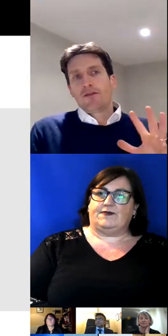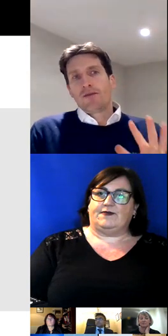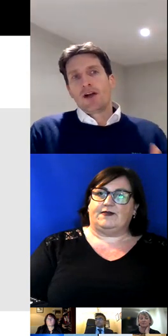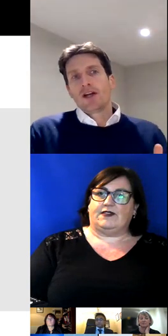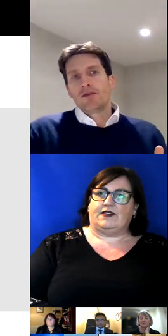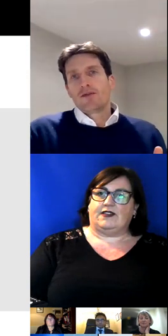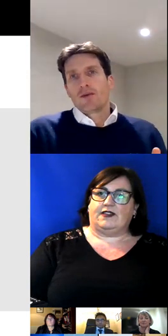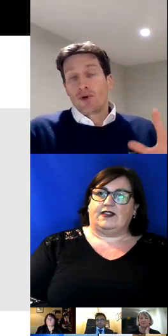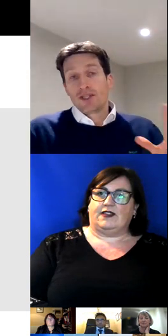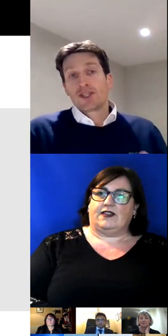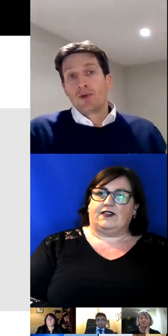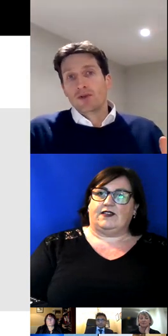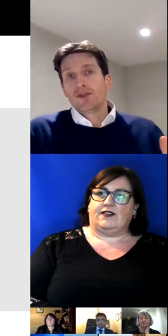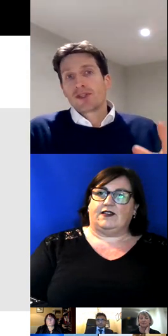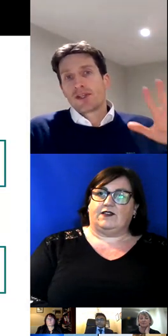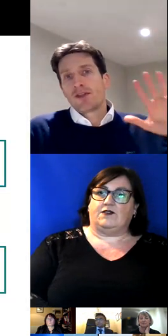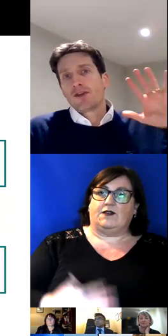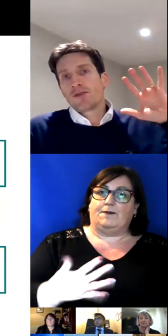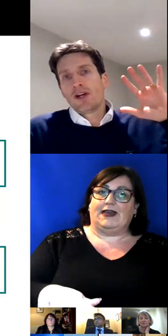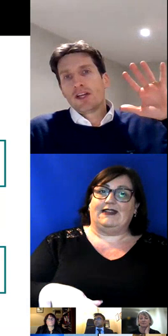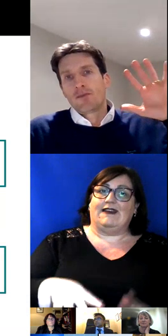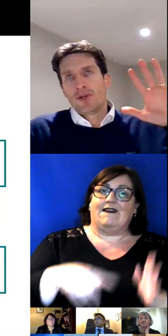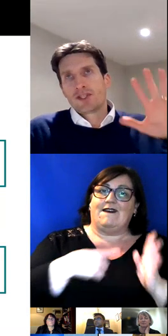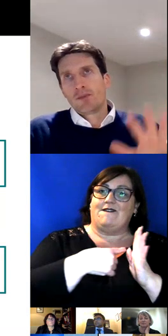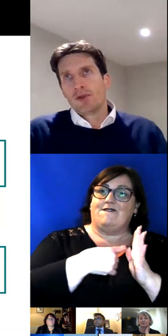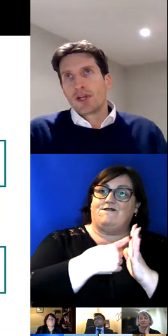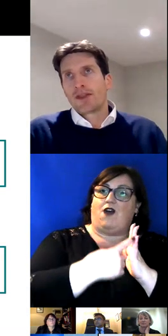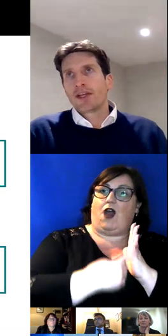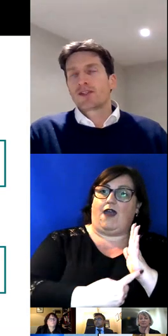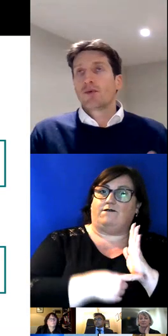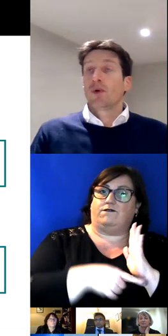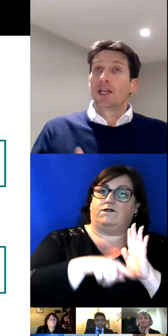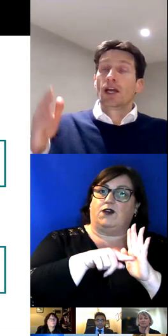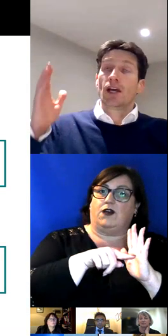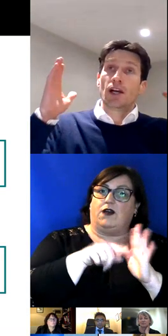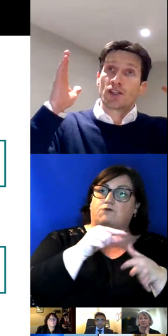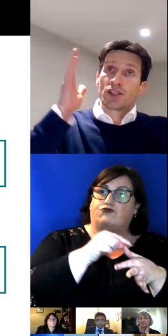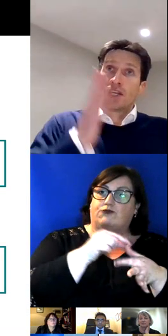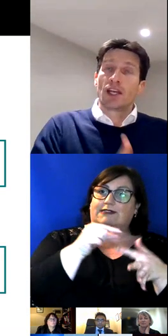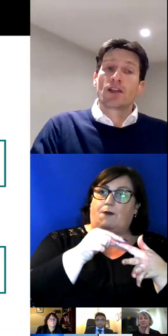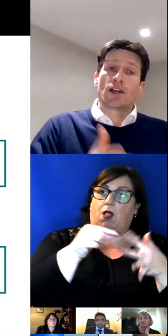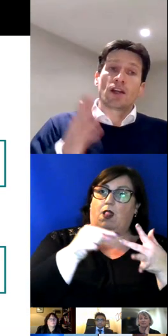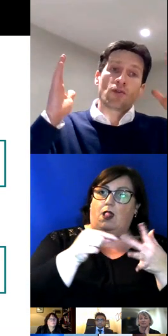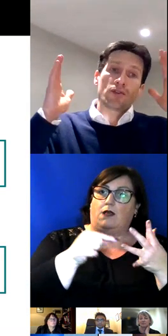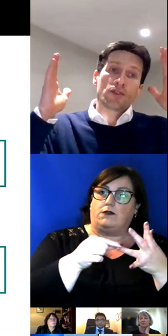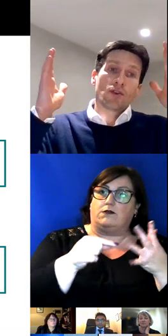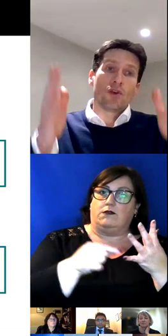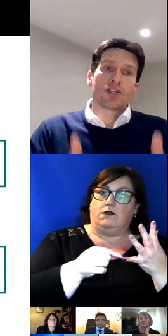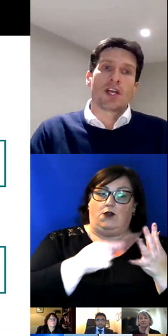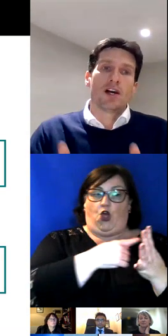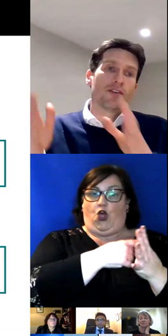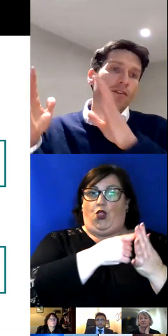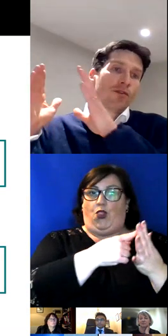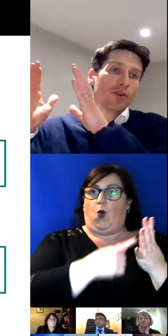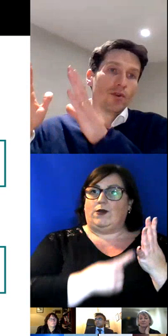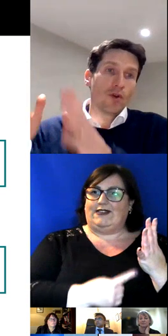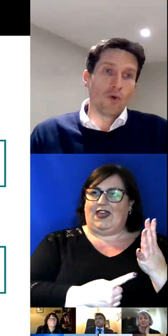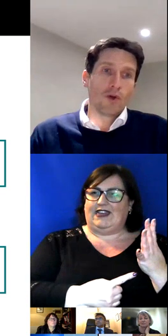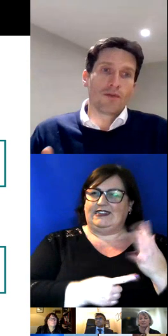We had five principles. So those five principles are things that we are seeing that